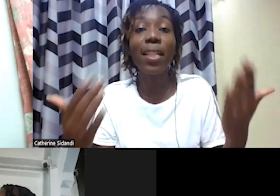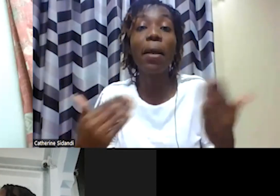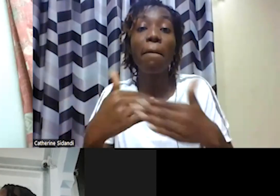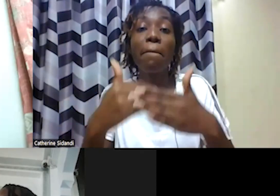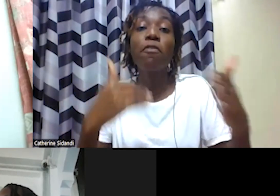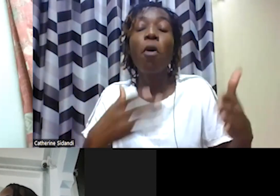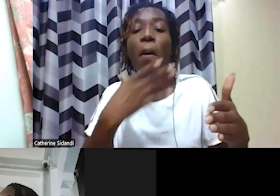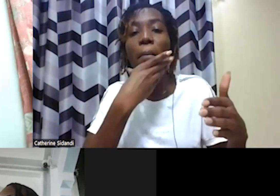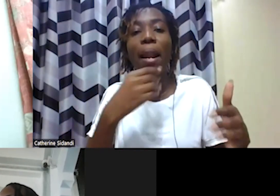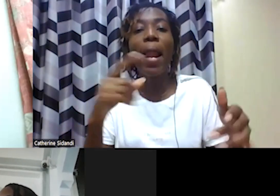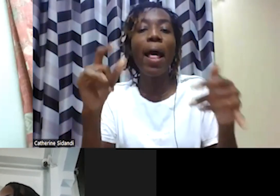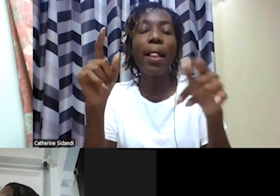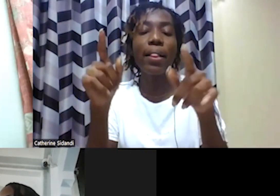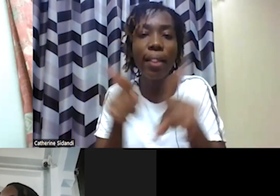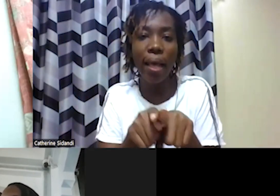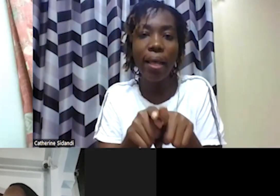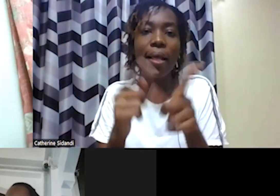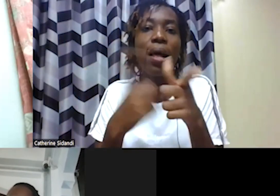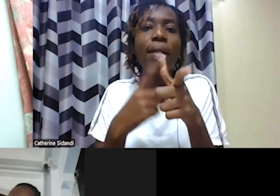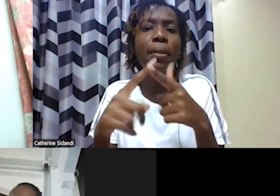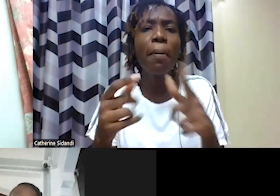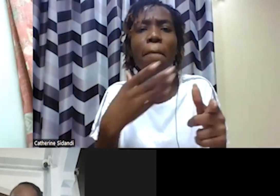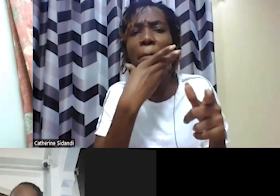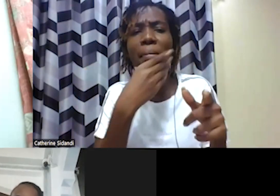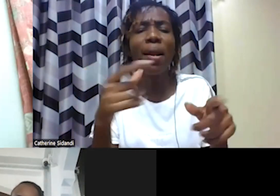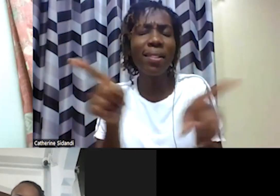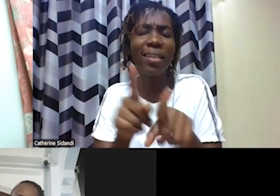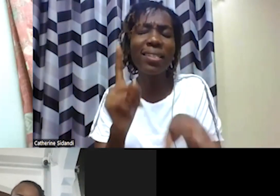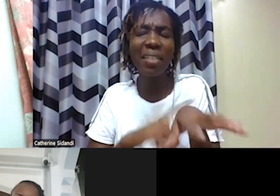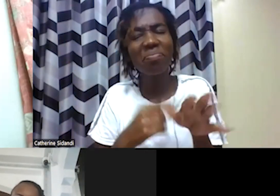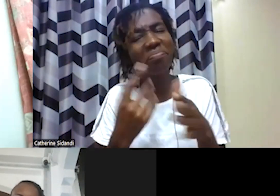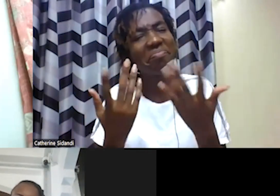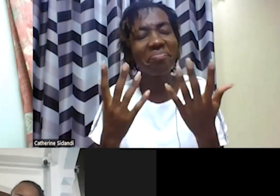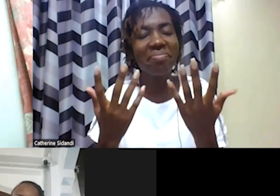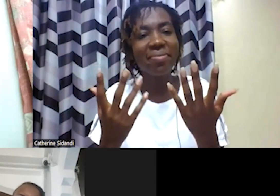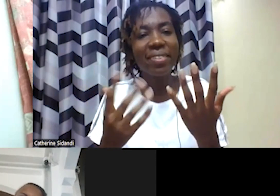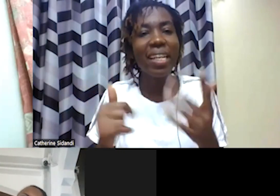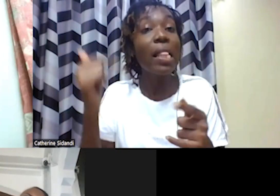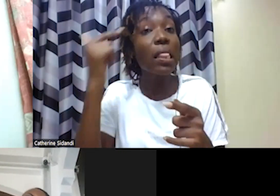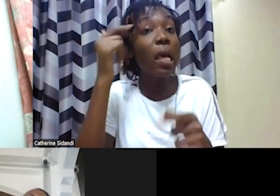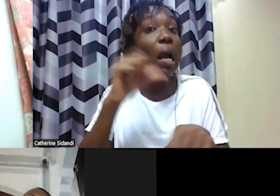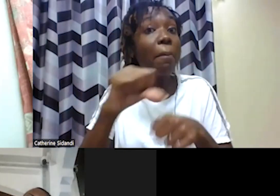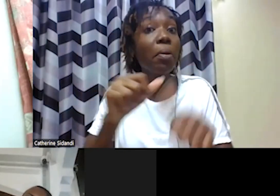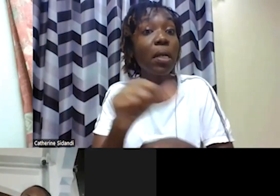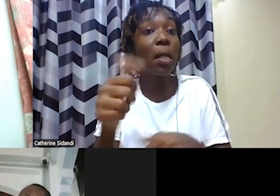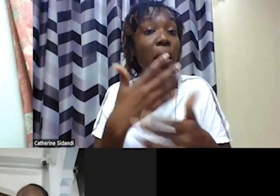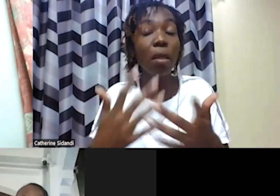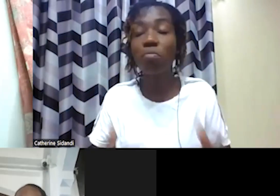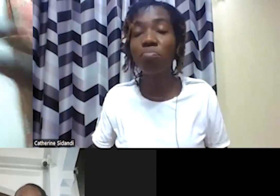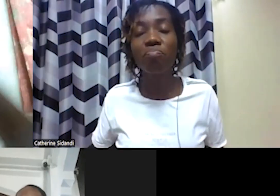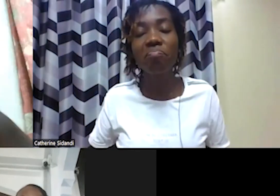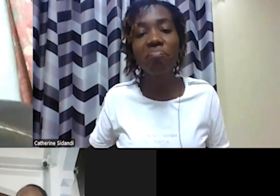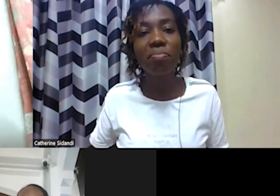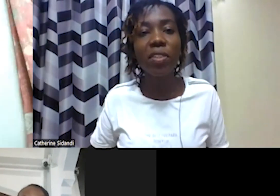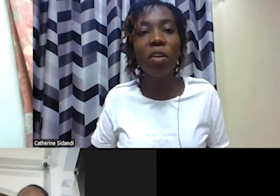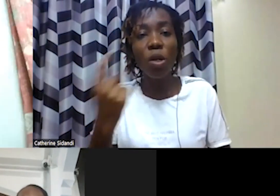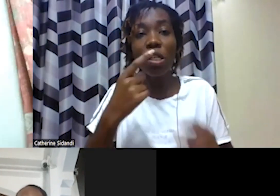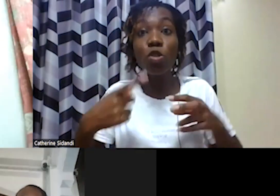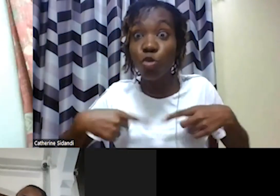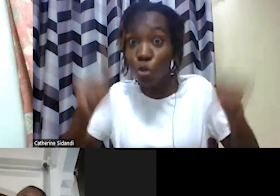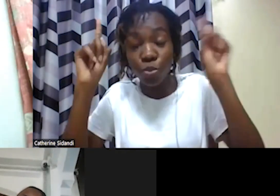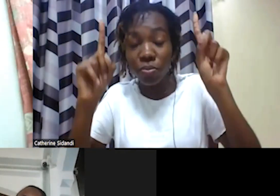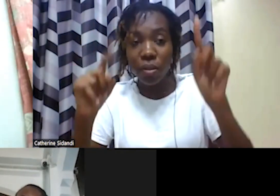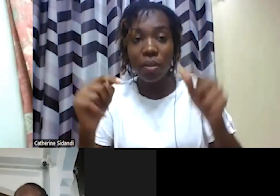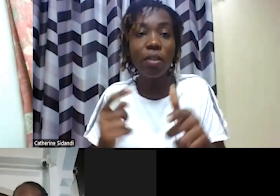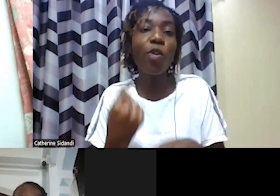brother. But the brother, when he gets, doesn't think about anything else. Just shoop,